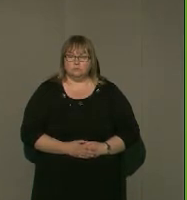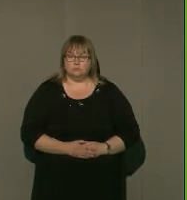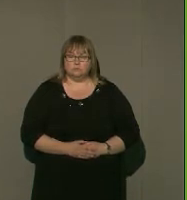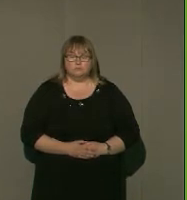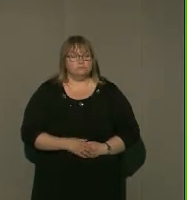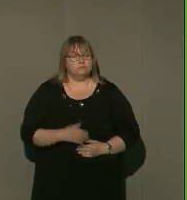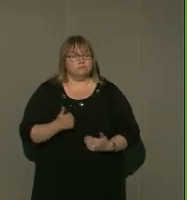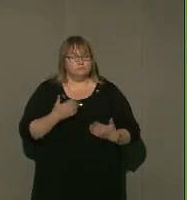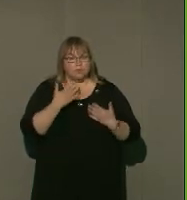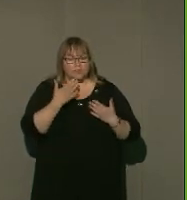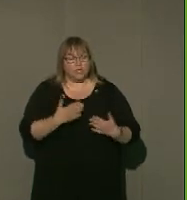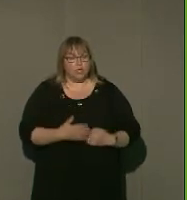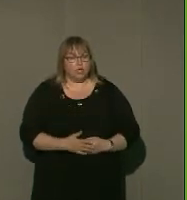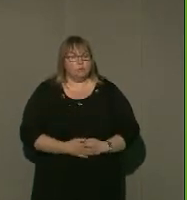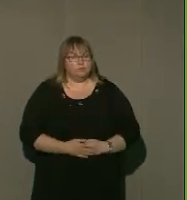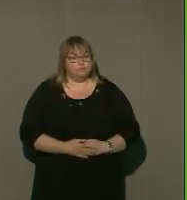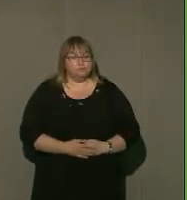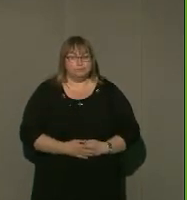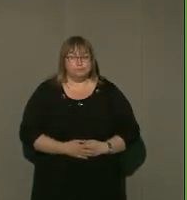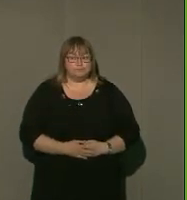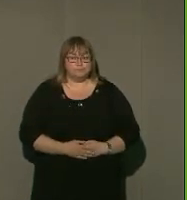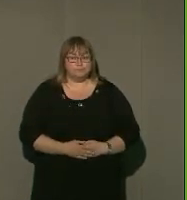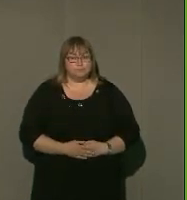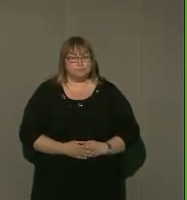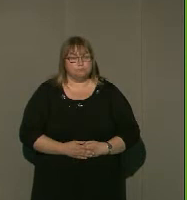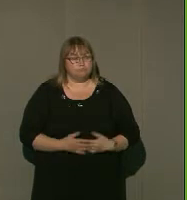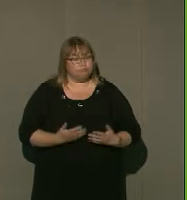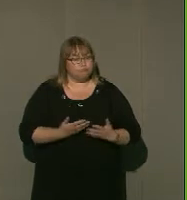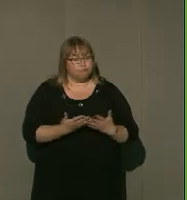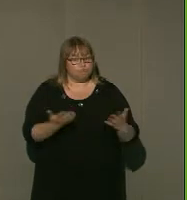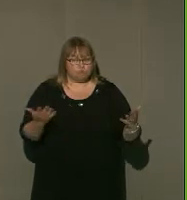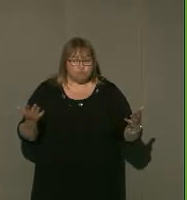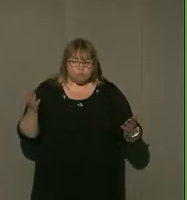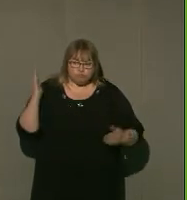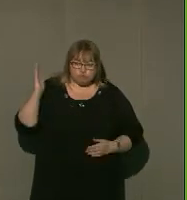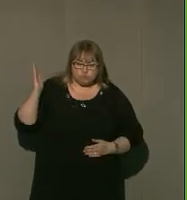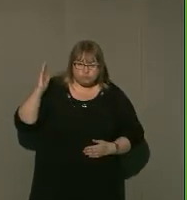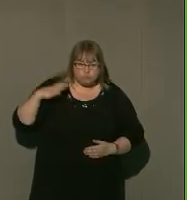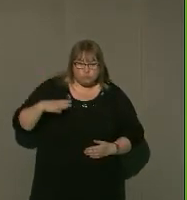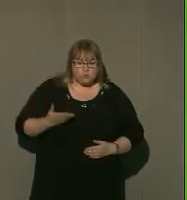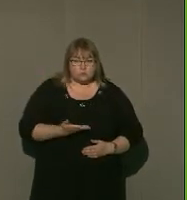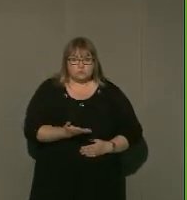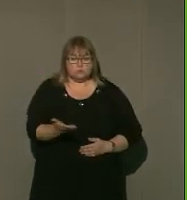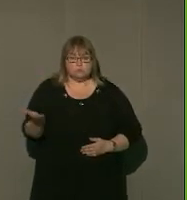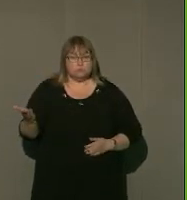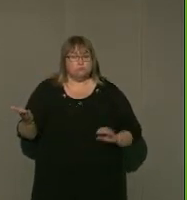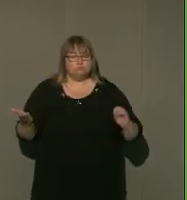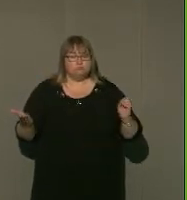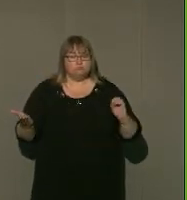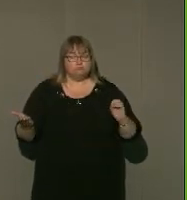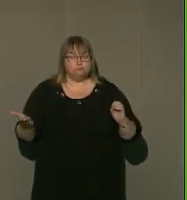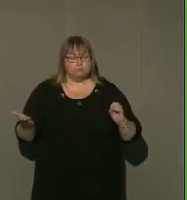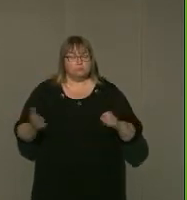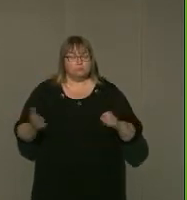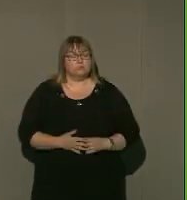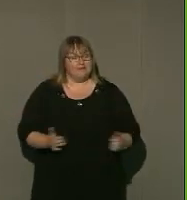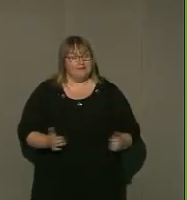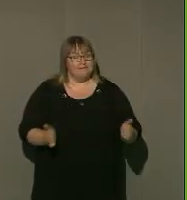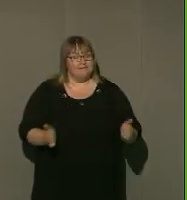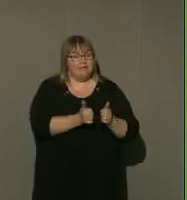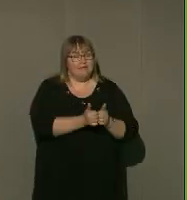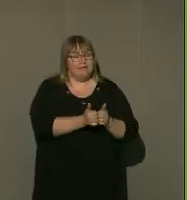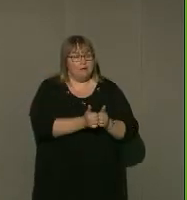Thank you. Okay, does anybody else wish to speak? No, okay, so those in